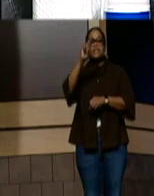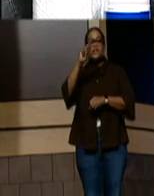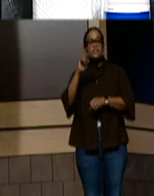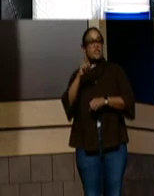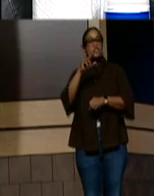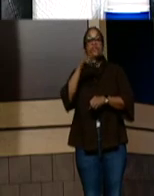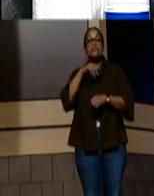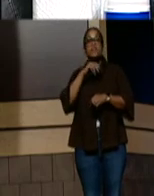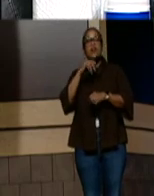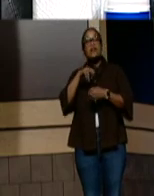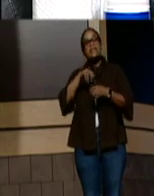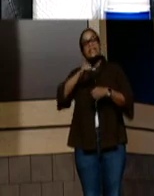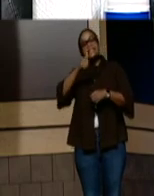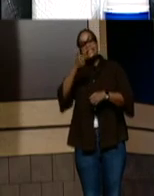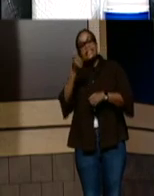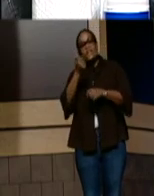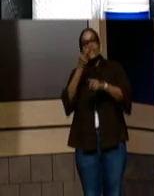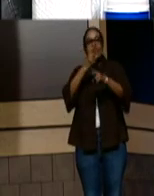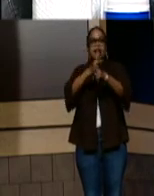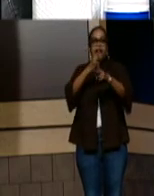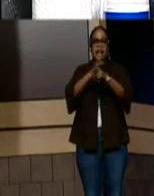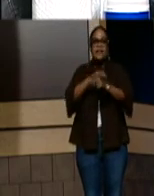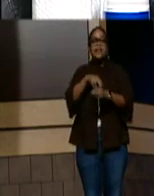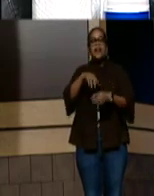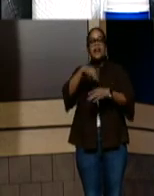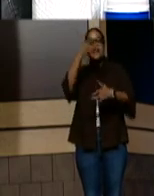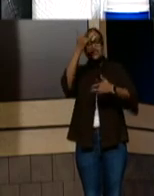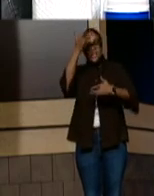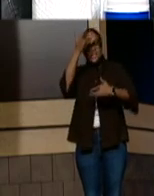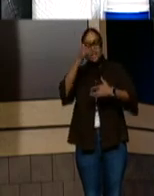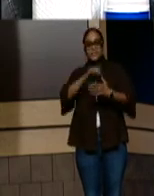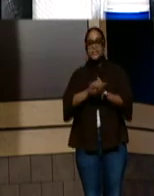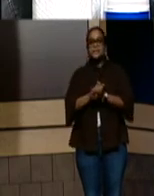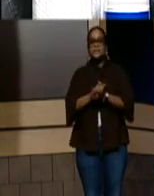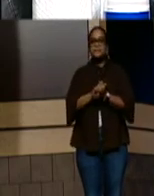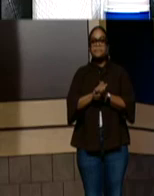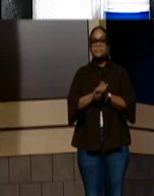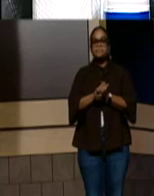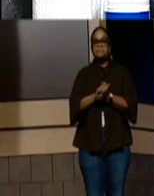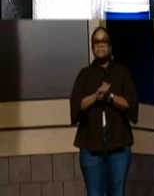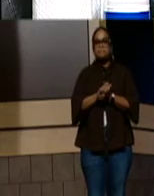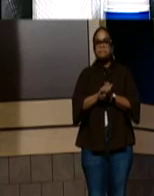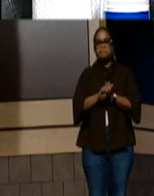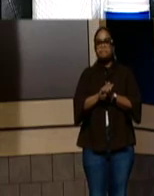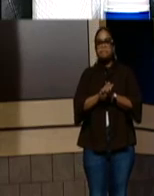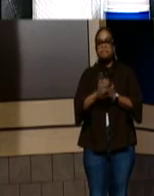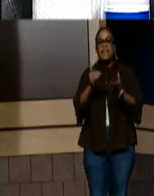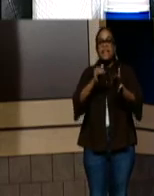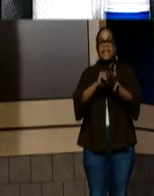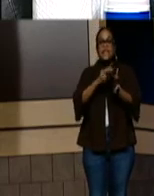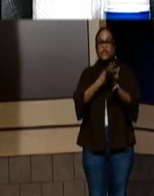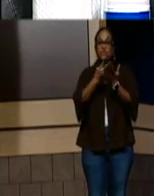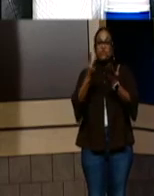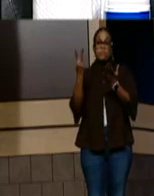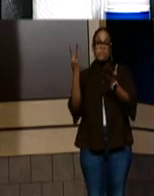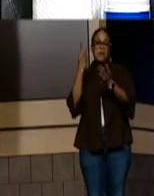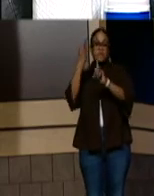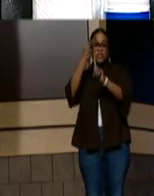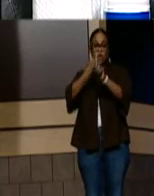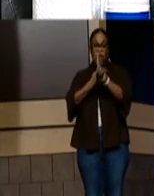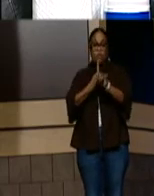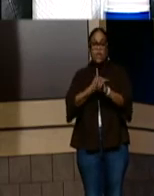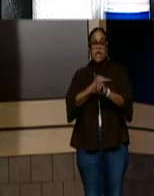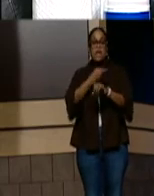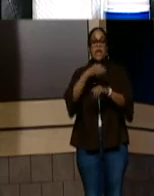coronaviruses. However, this one is a novel or a new one. So again, 2.5 months ago, no case in the